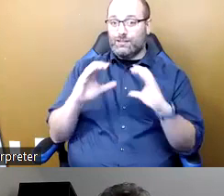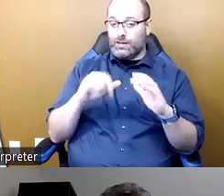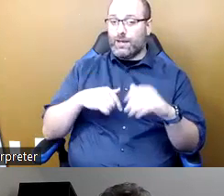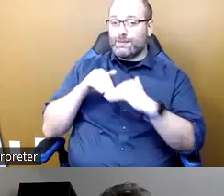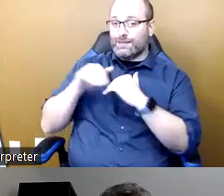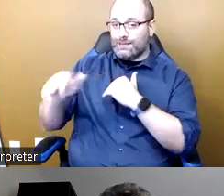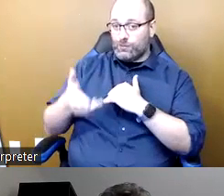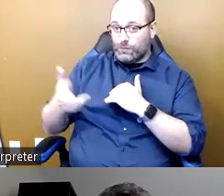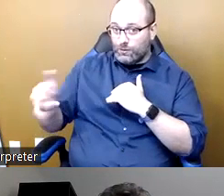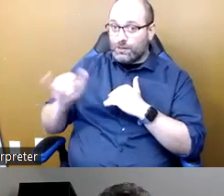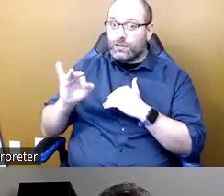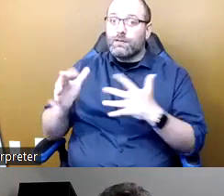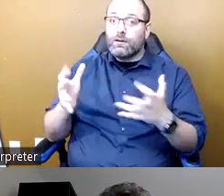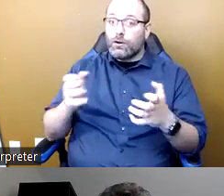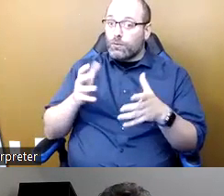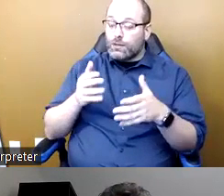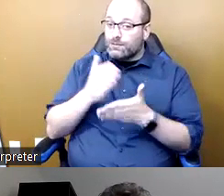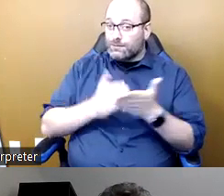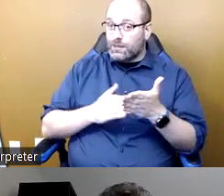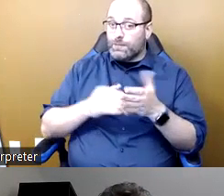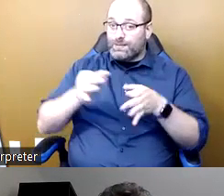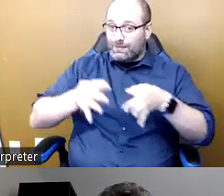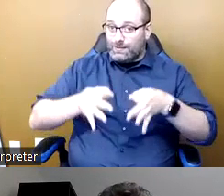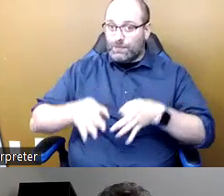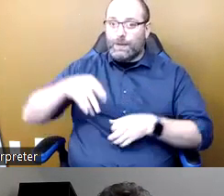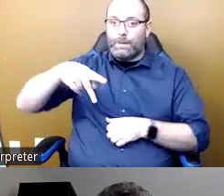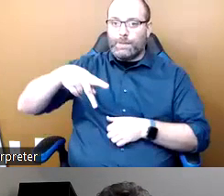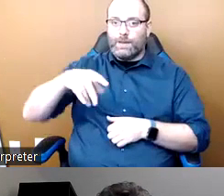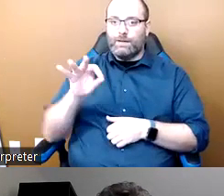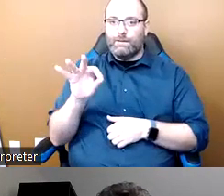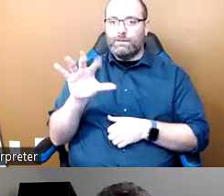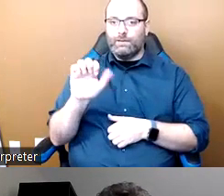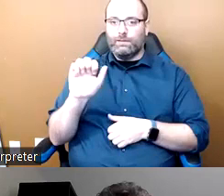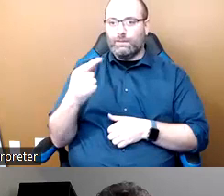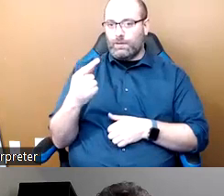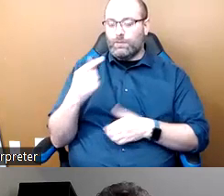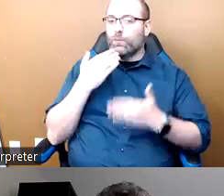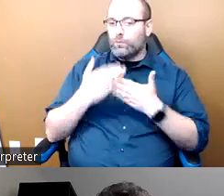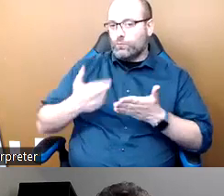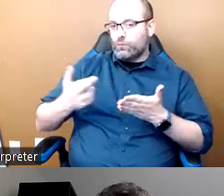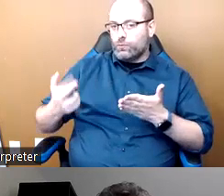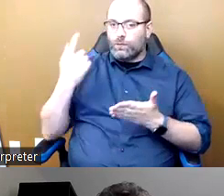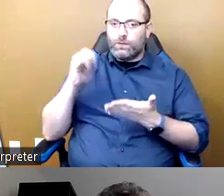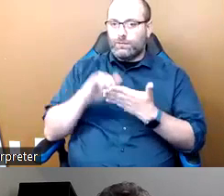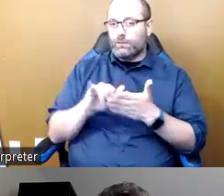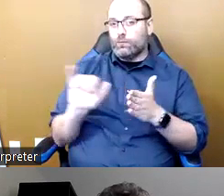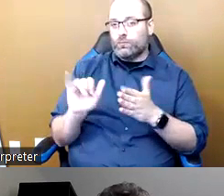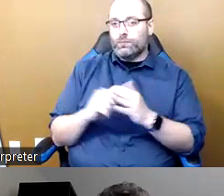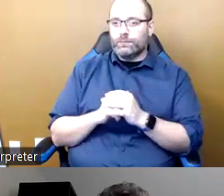you are looking for some of those definitions. PFLAG is a great resource for those as well. And